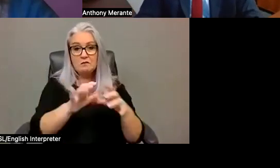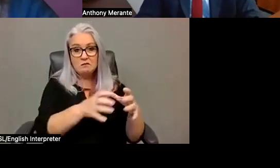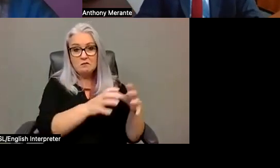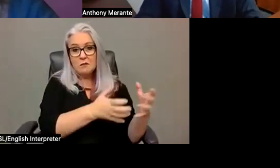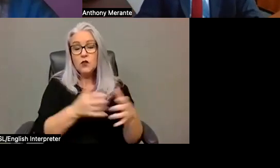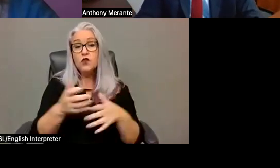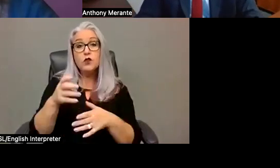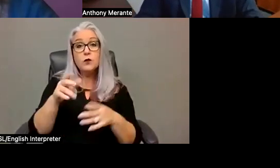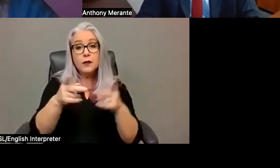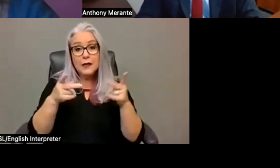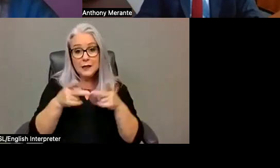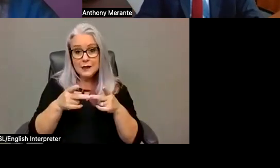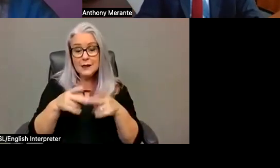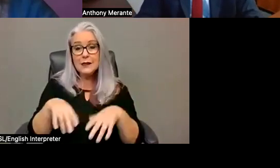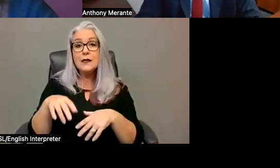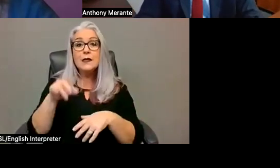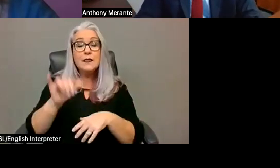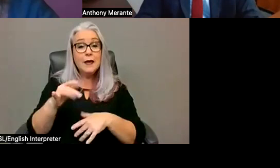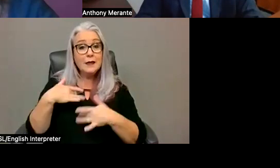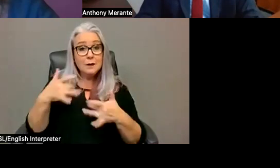all the time. Kimball Avenue, we've done some pretty